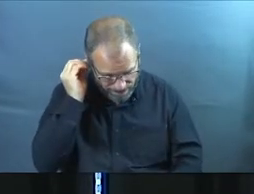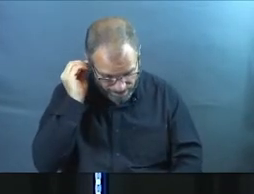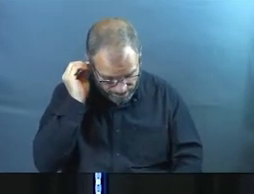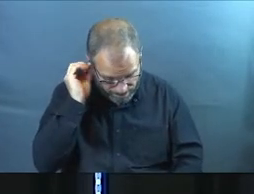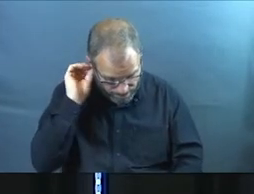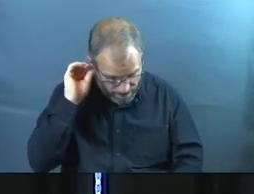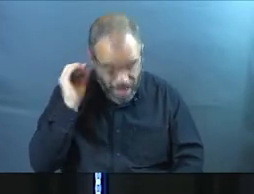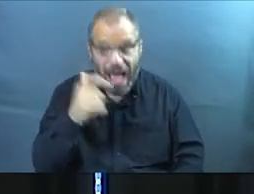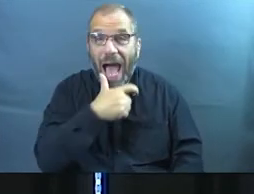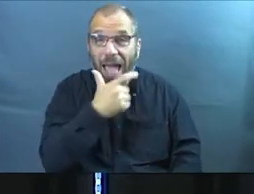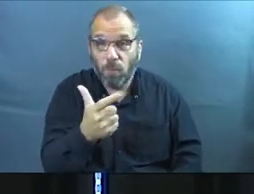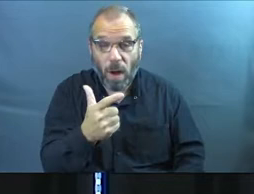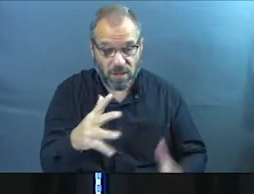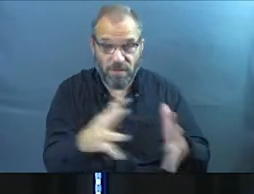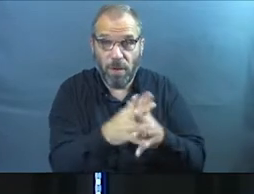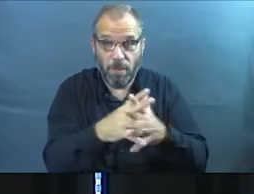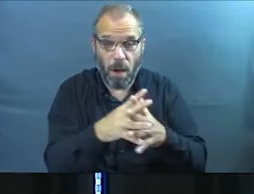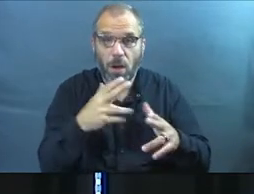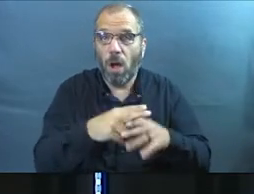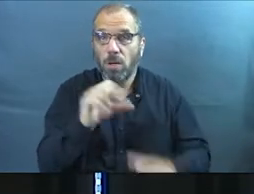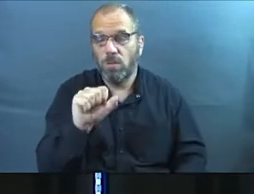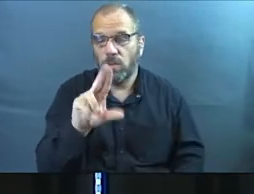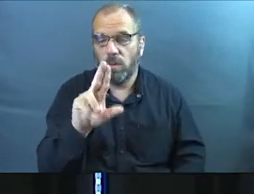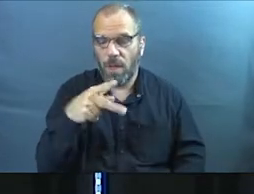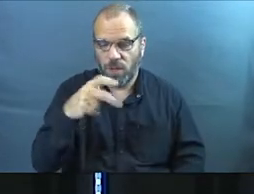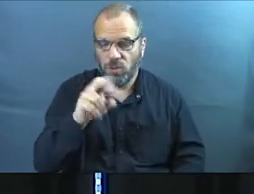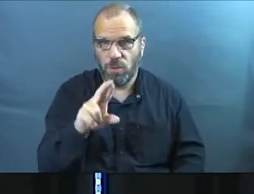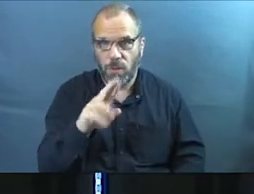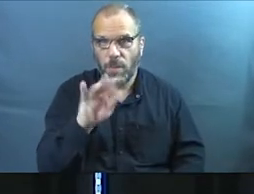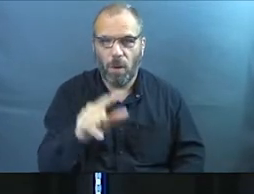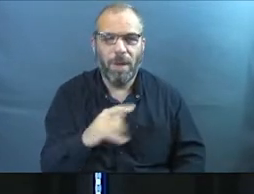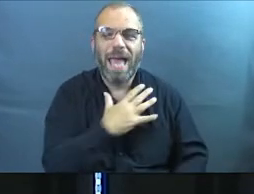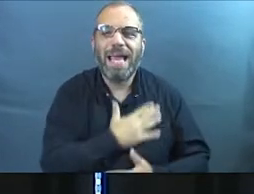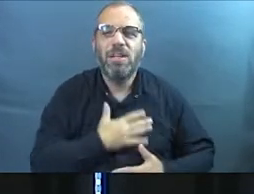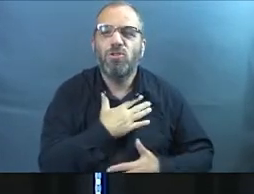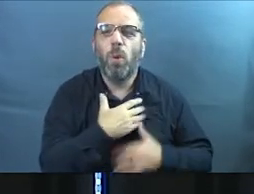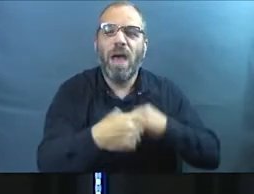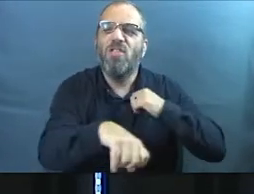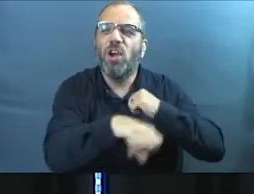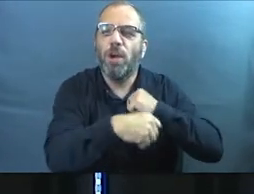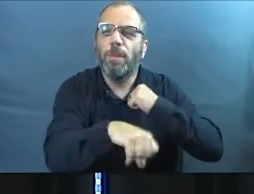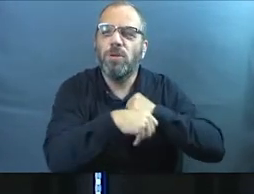I watch the Super Bowl and enjoy the commercials.